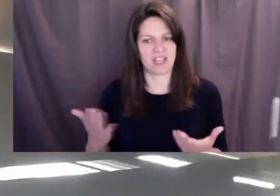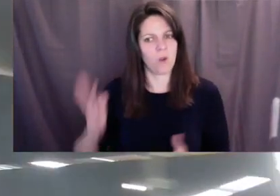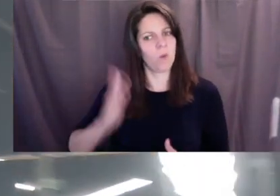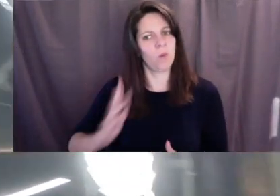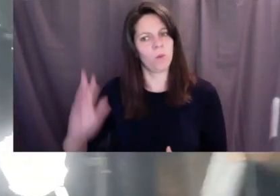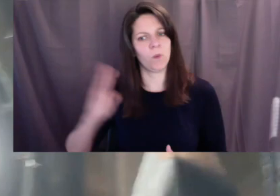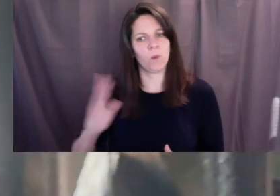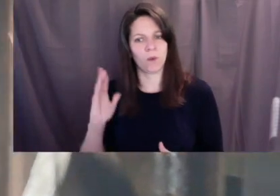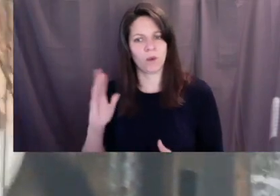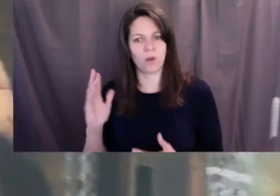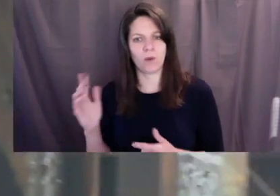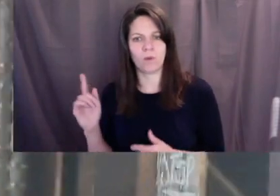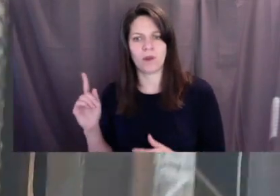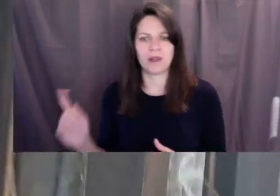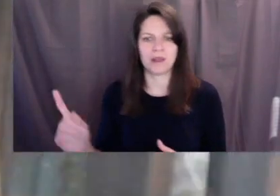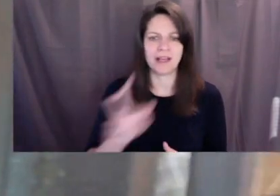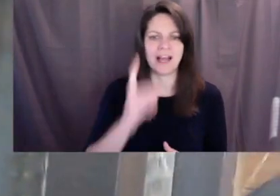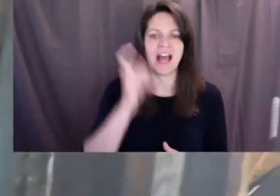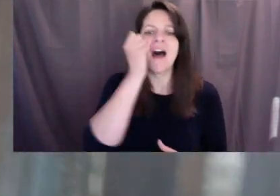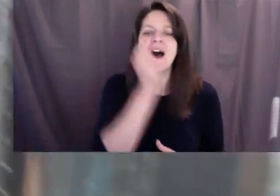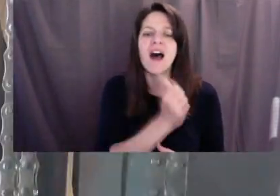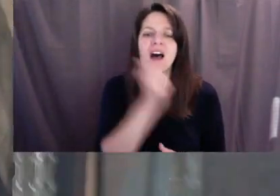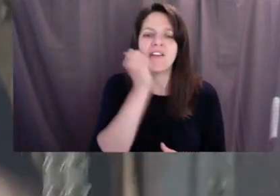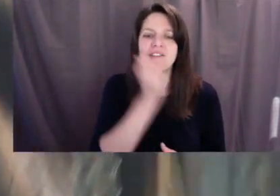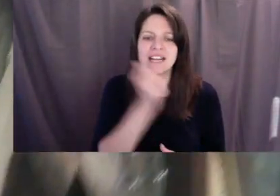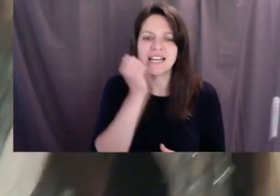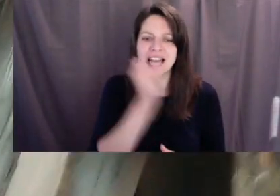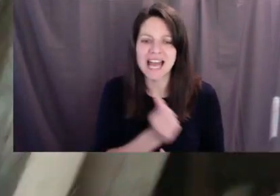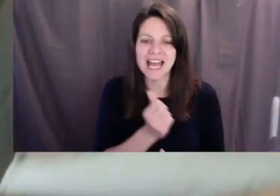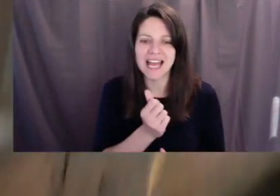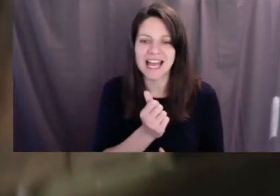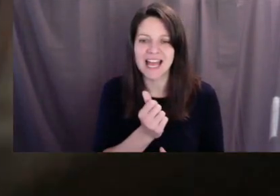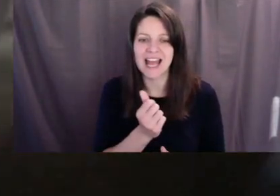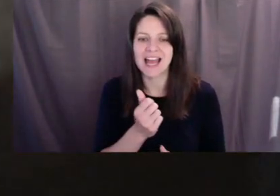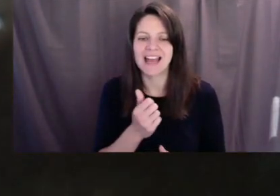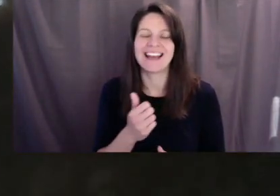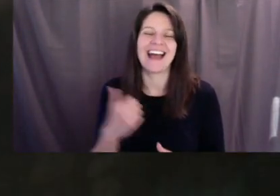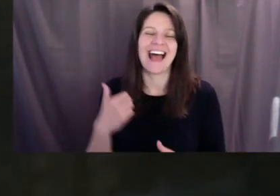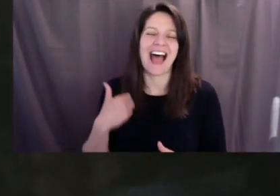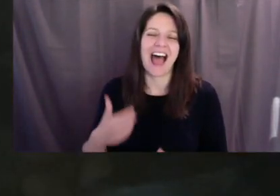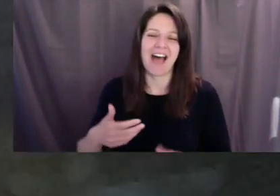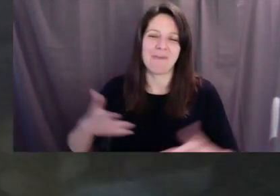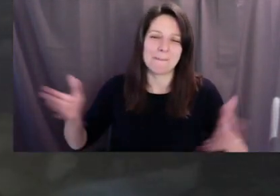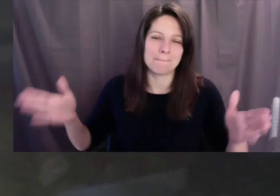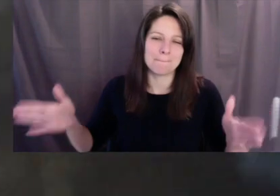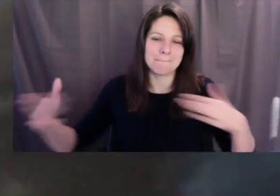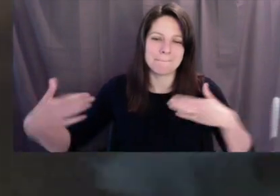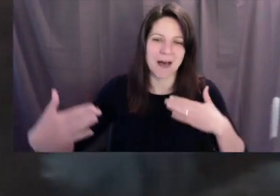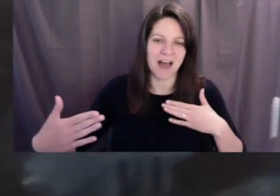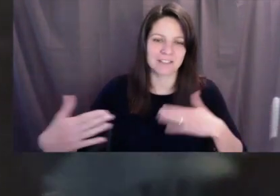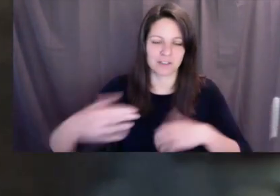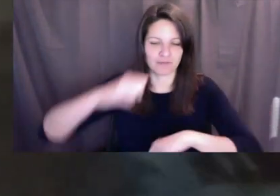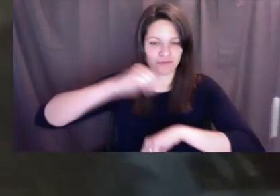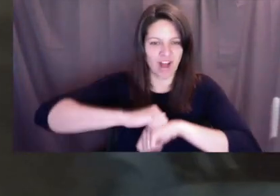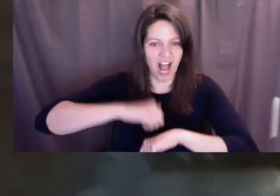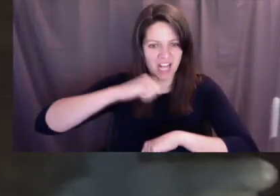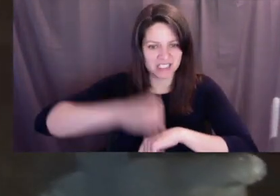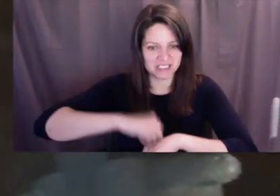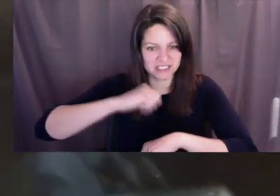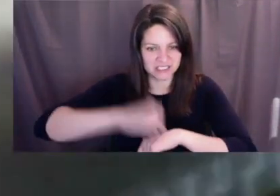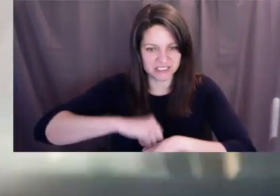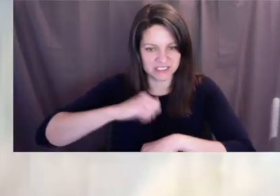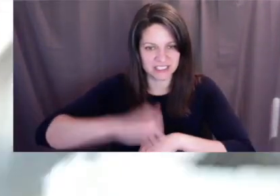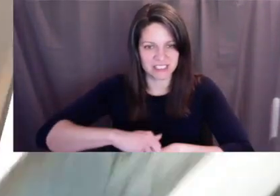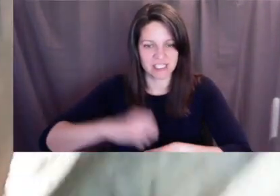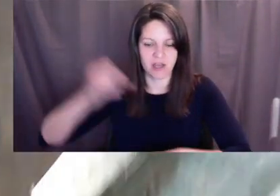one of our sextons' jobs a long time ago was to come up here every day and haul up a box of rocks that you'll see here in this